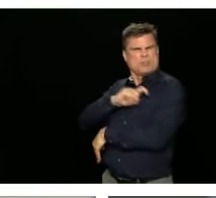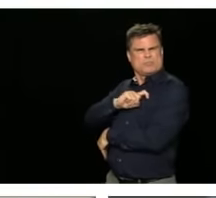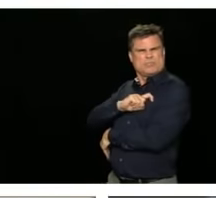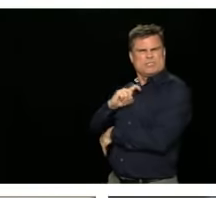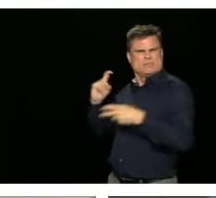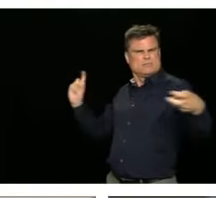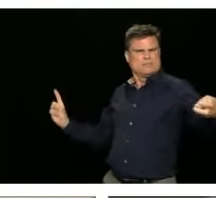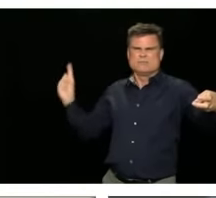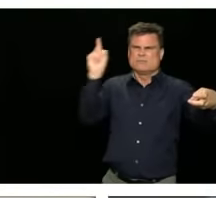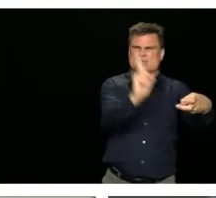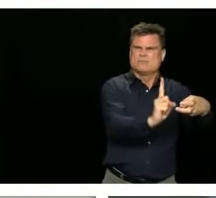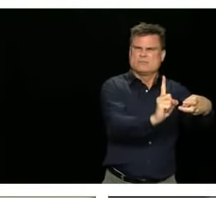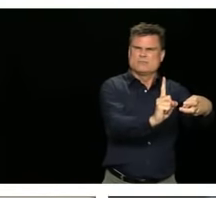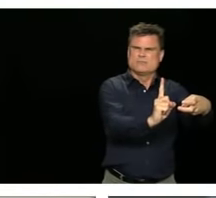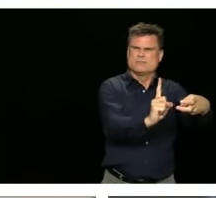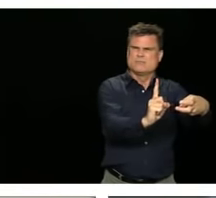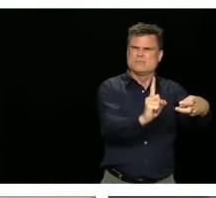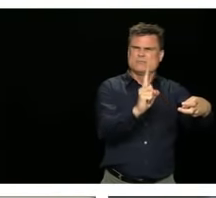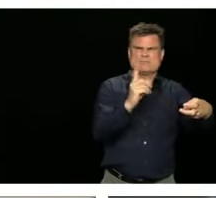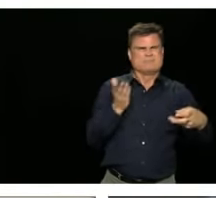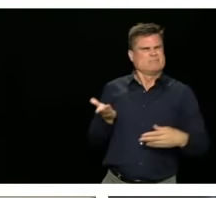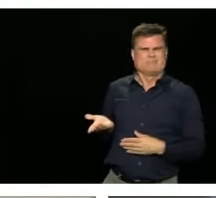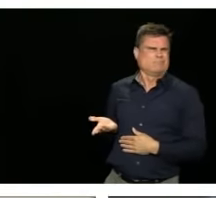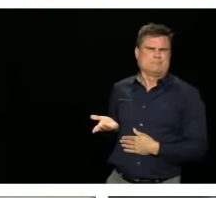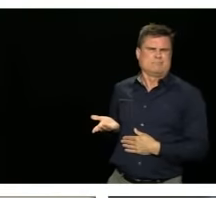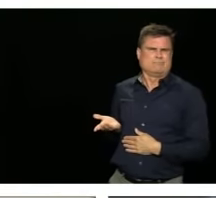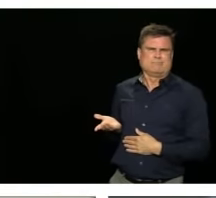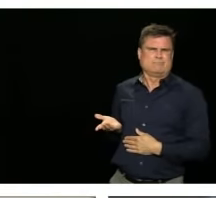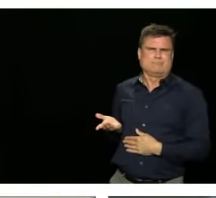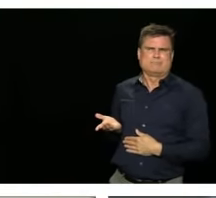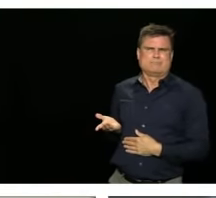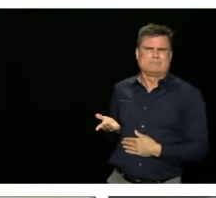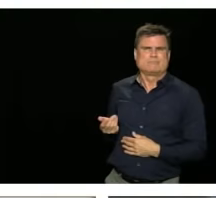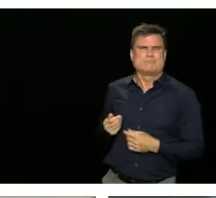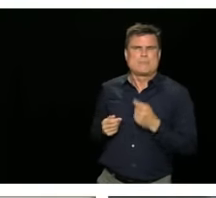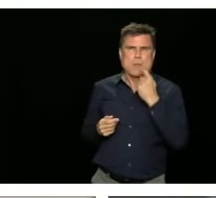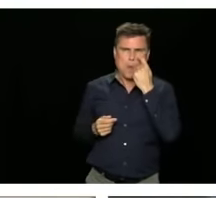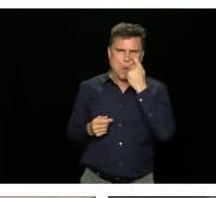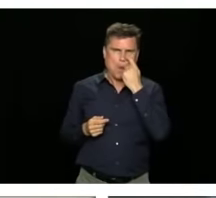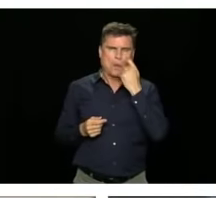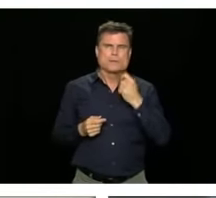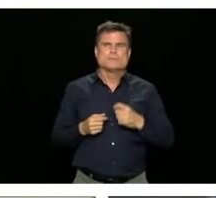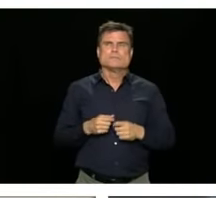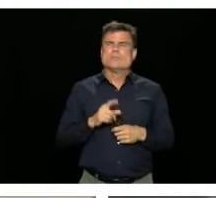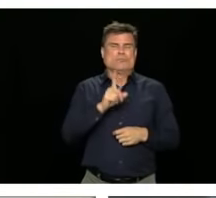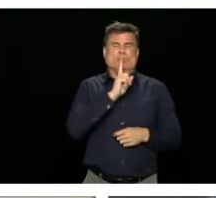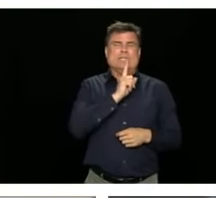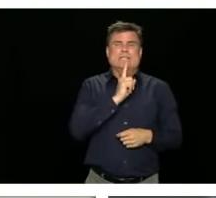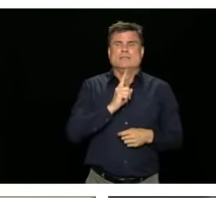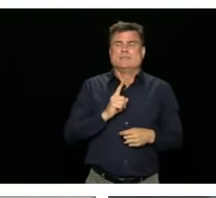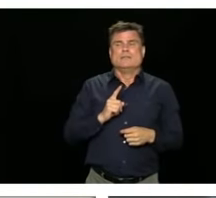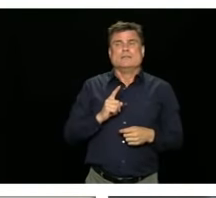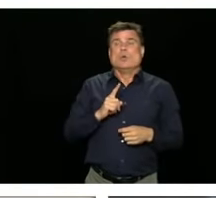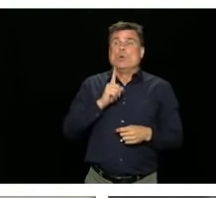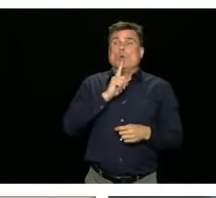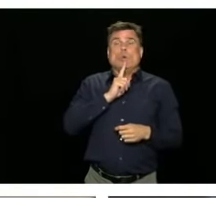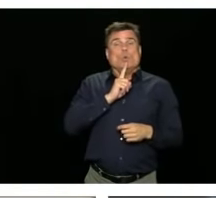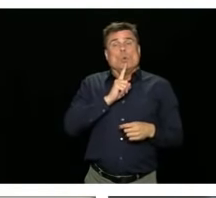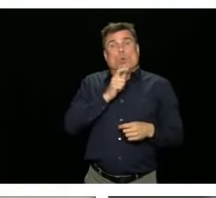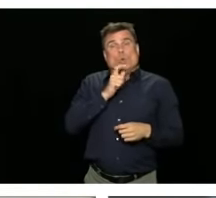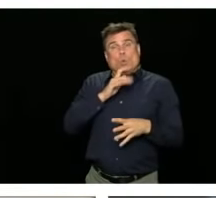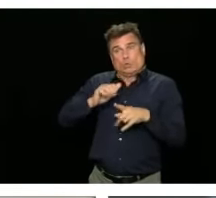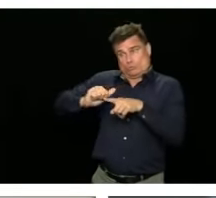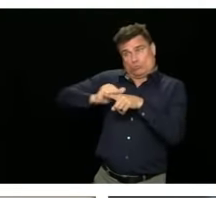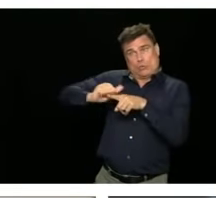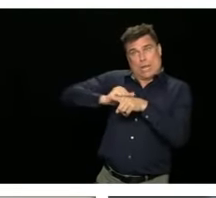or the time and education that is required to be a police officer. I think right now they only need 30 credits